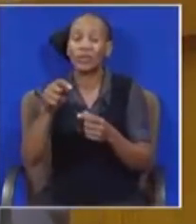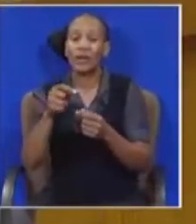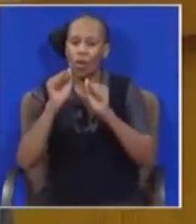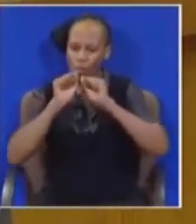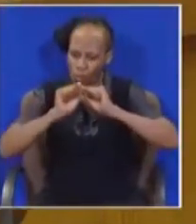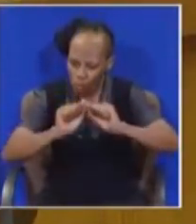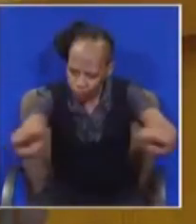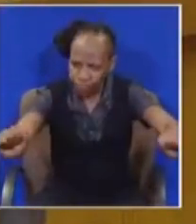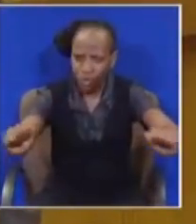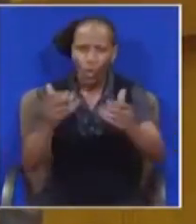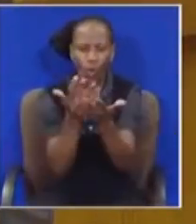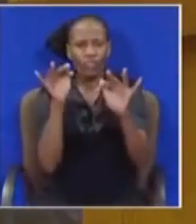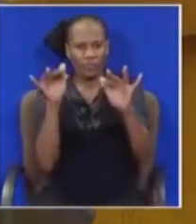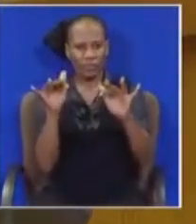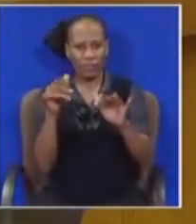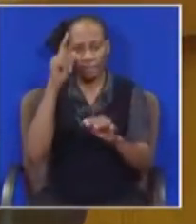white. We